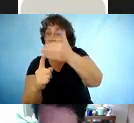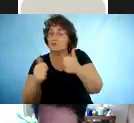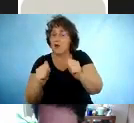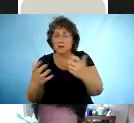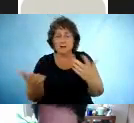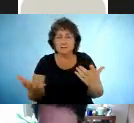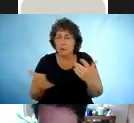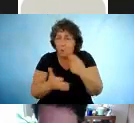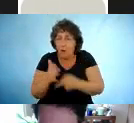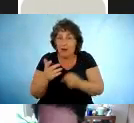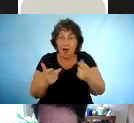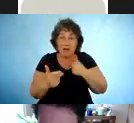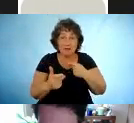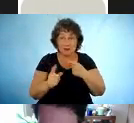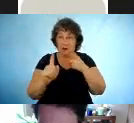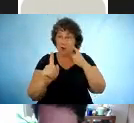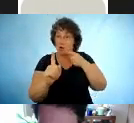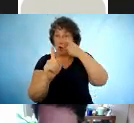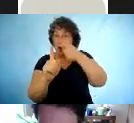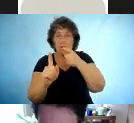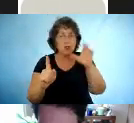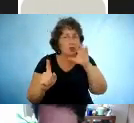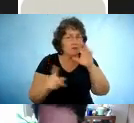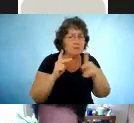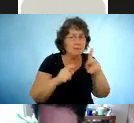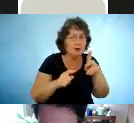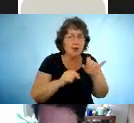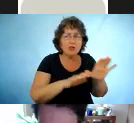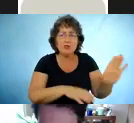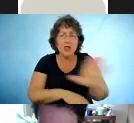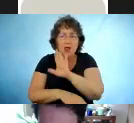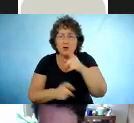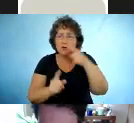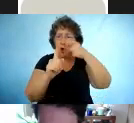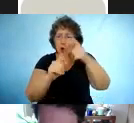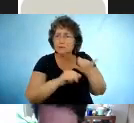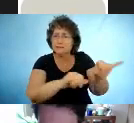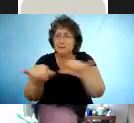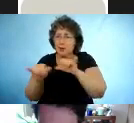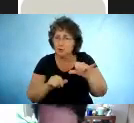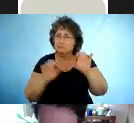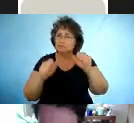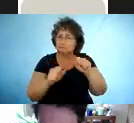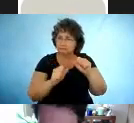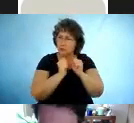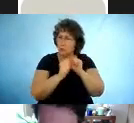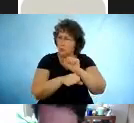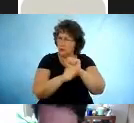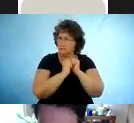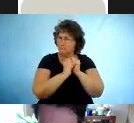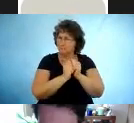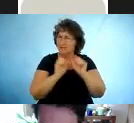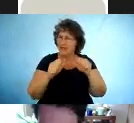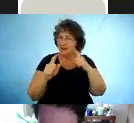so they can help mentor me, right? And understanding that you're not defined by your disability. Just because someone puts a low expectation on you or on your students,